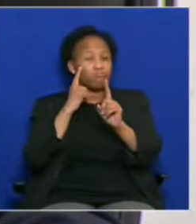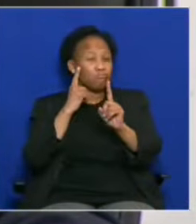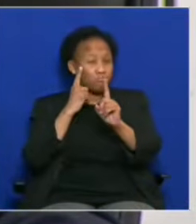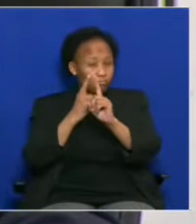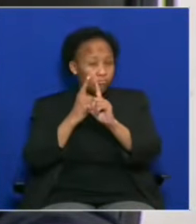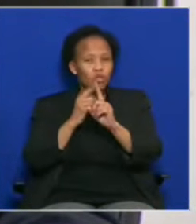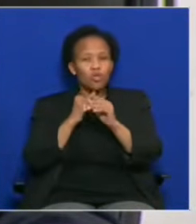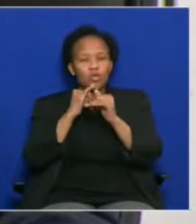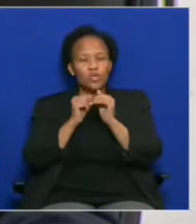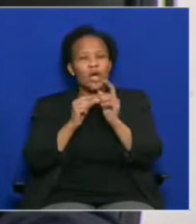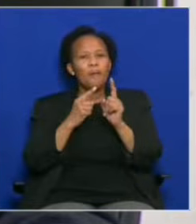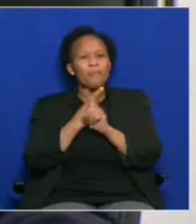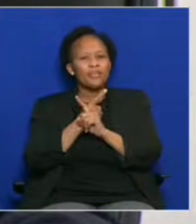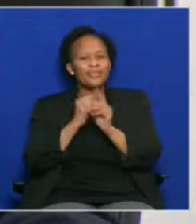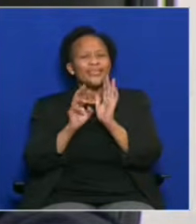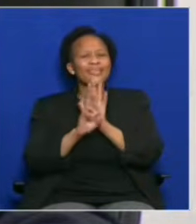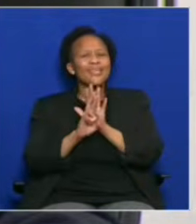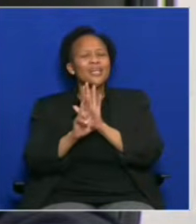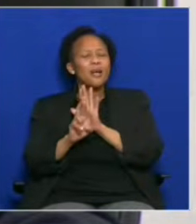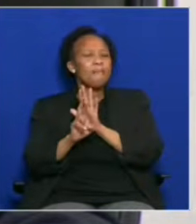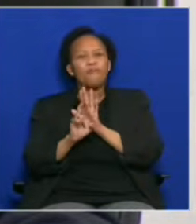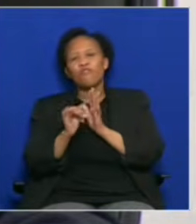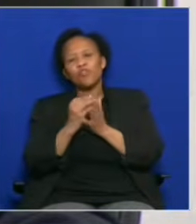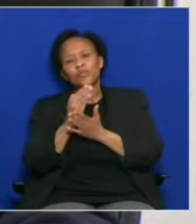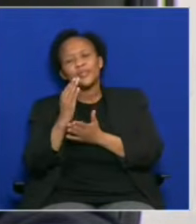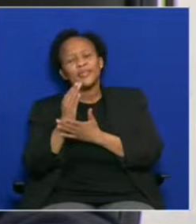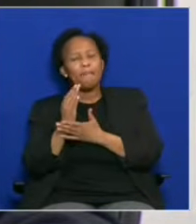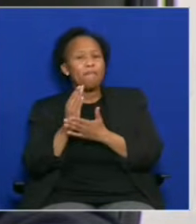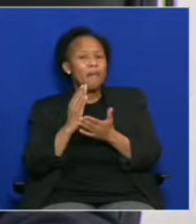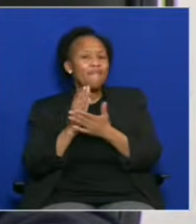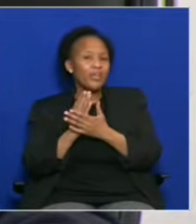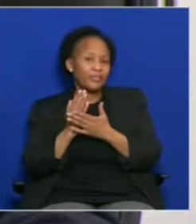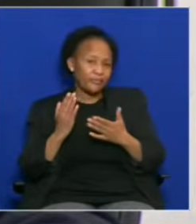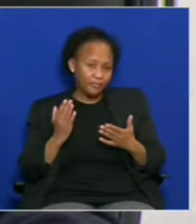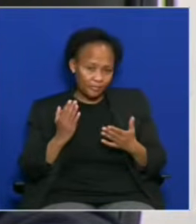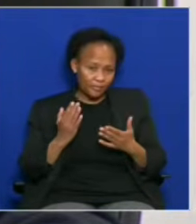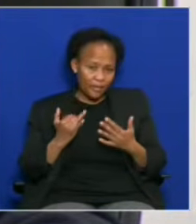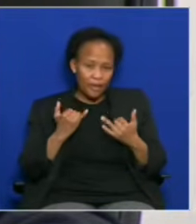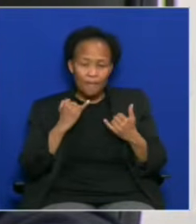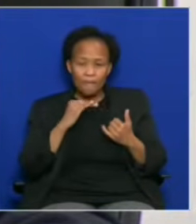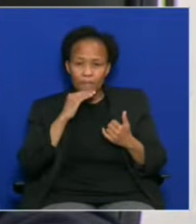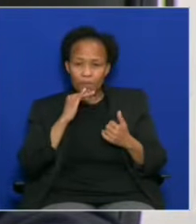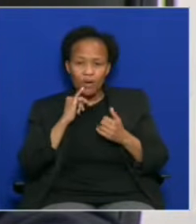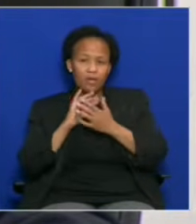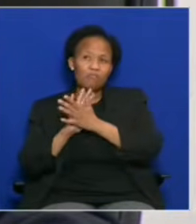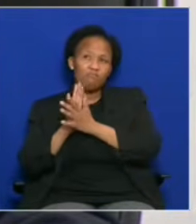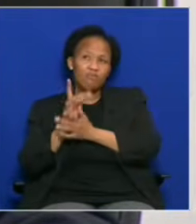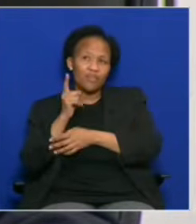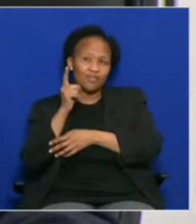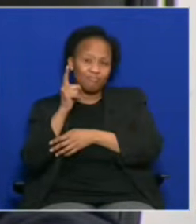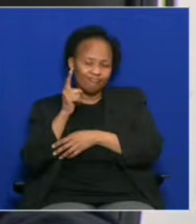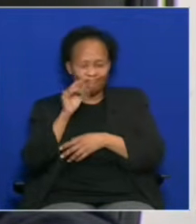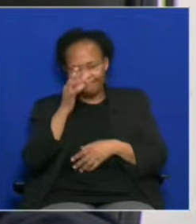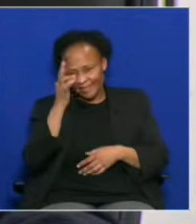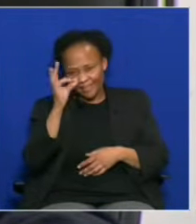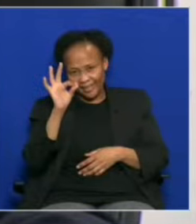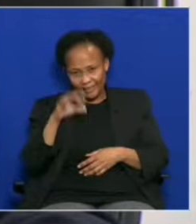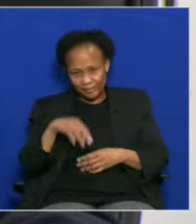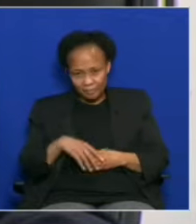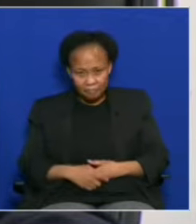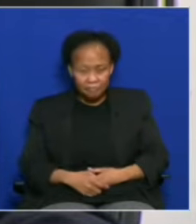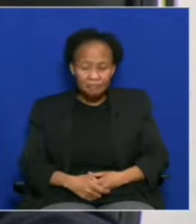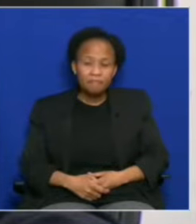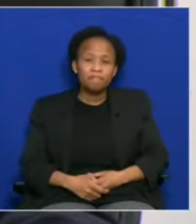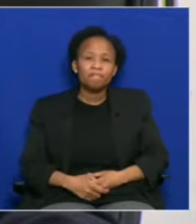of certain facts and which it prejudices the state. That's your fraud. Okay. In this particular